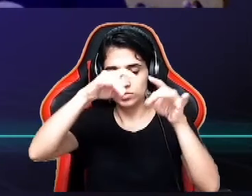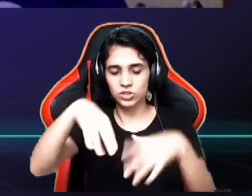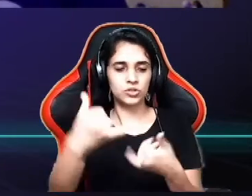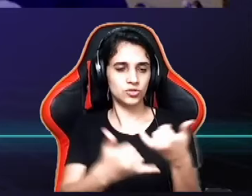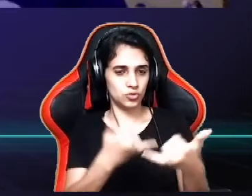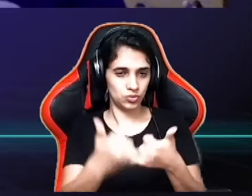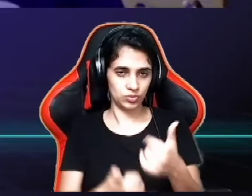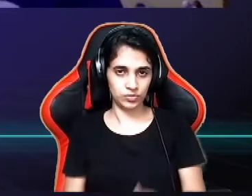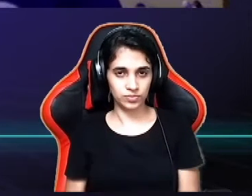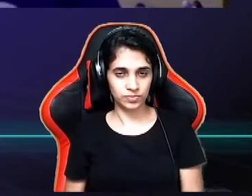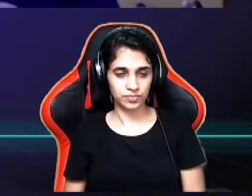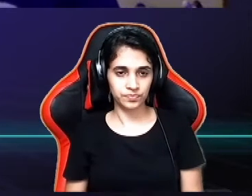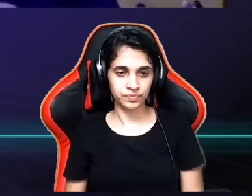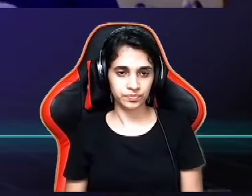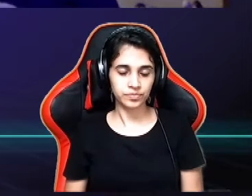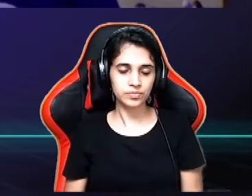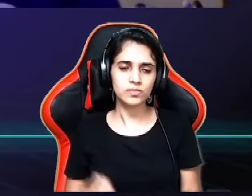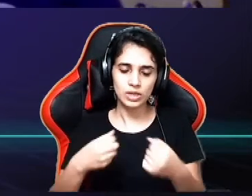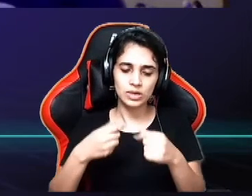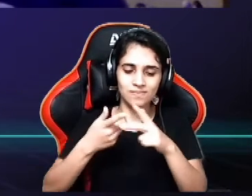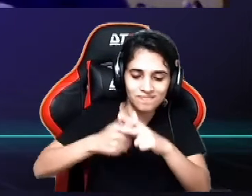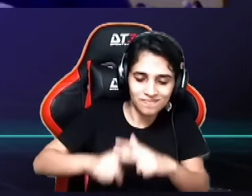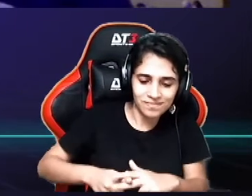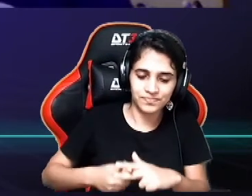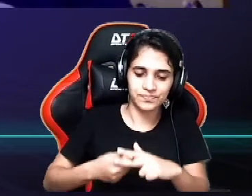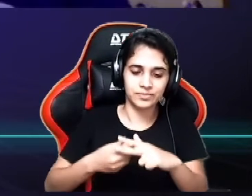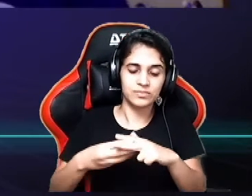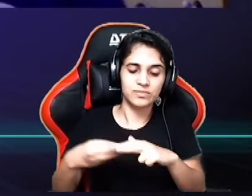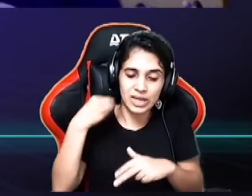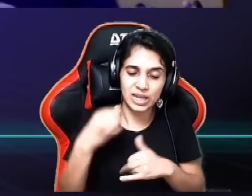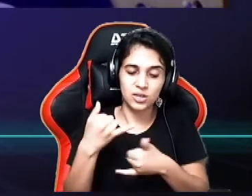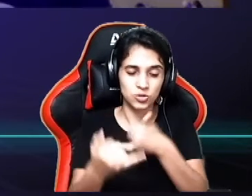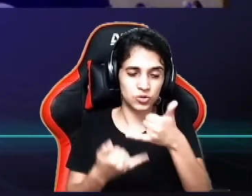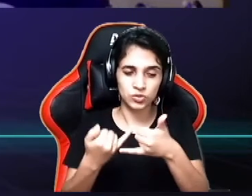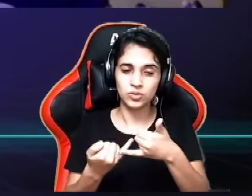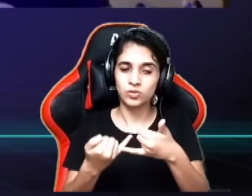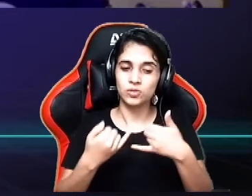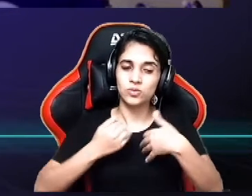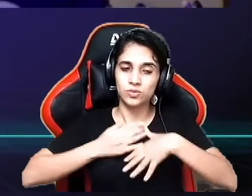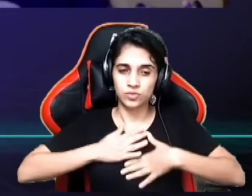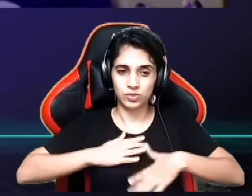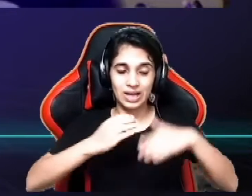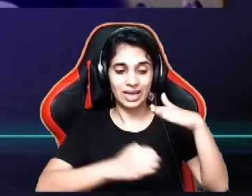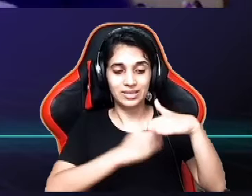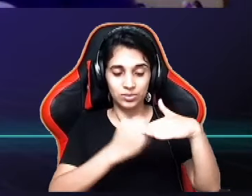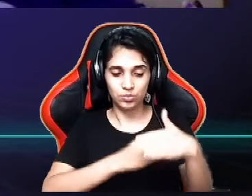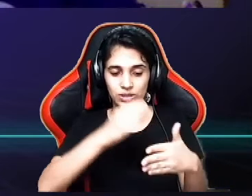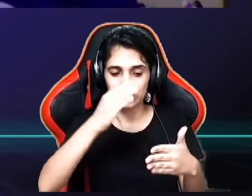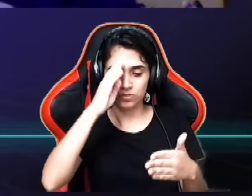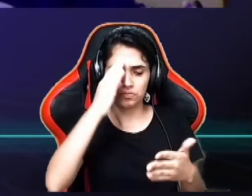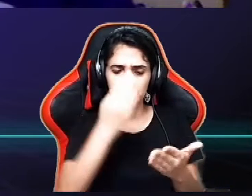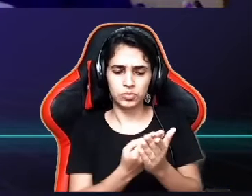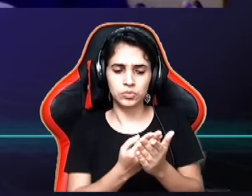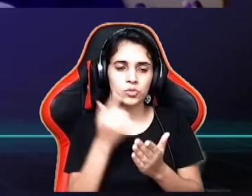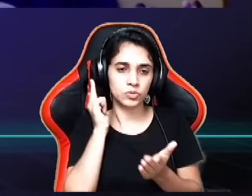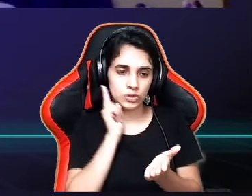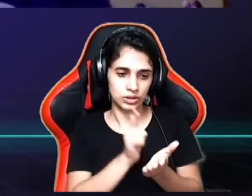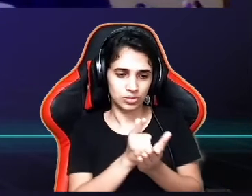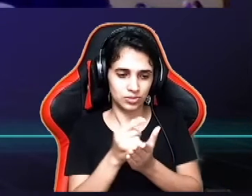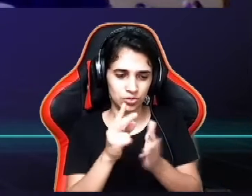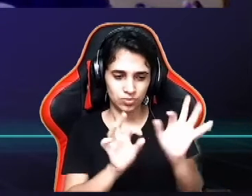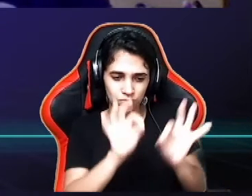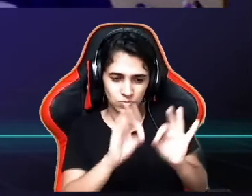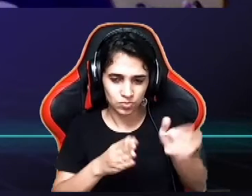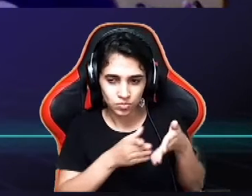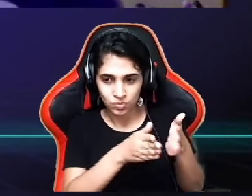the different stages of releasing a game and maintaining the game, they have to be analyzed in depth. Companies have gotten this much